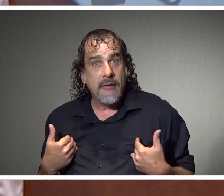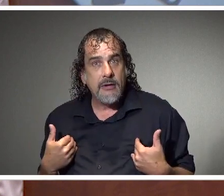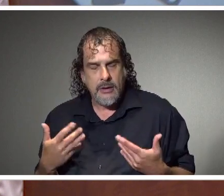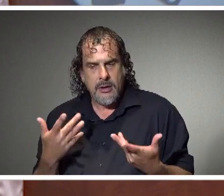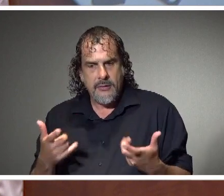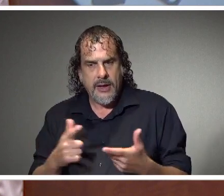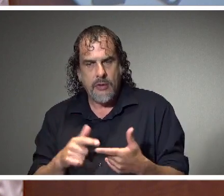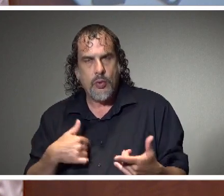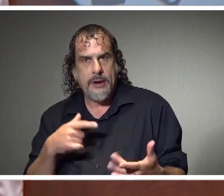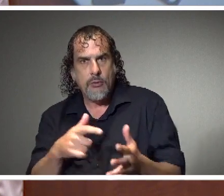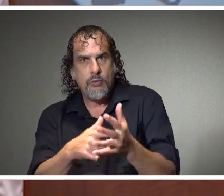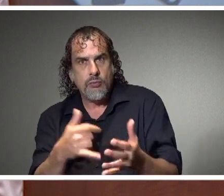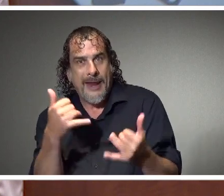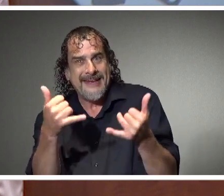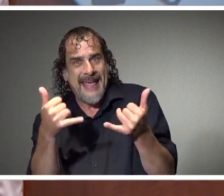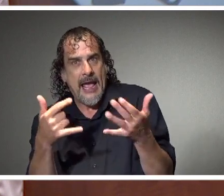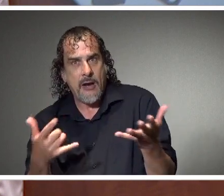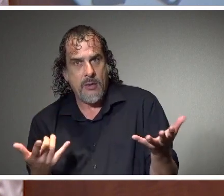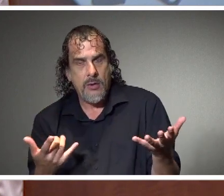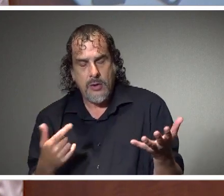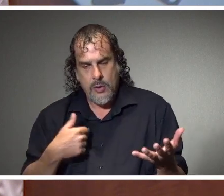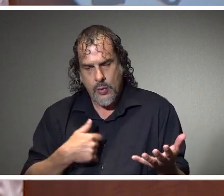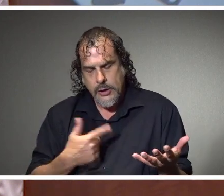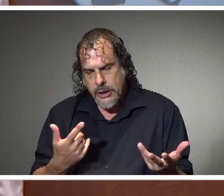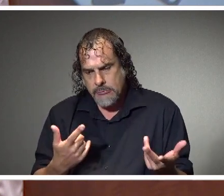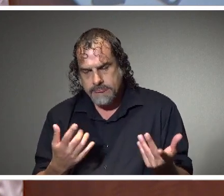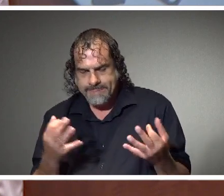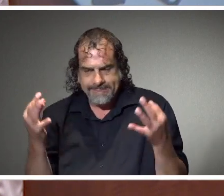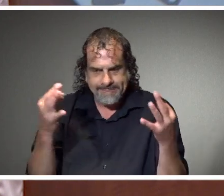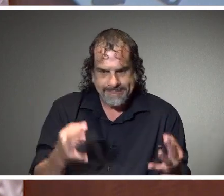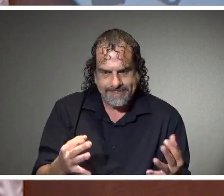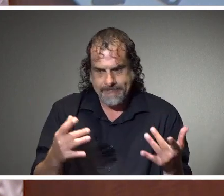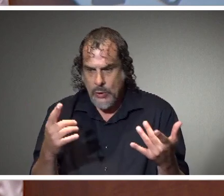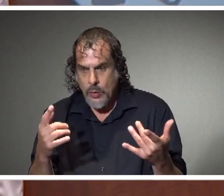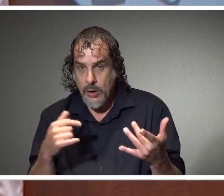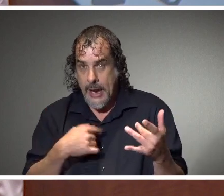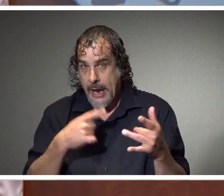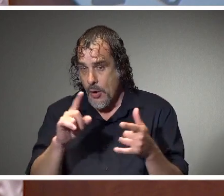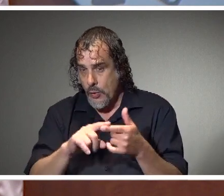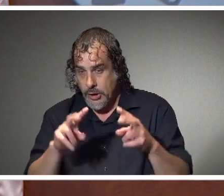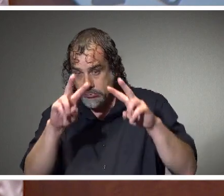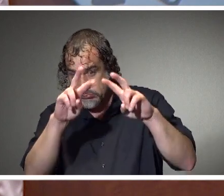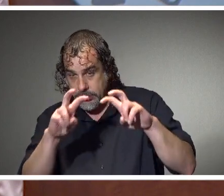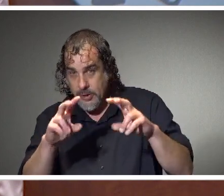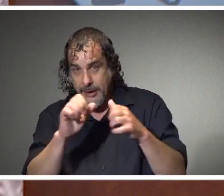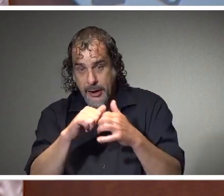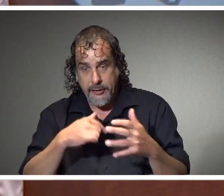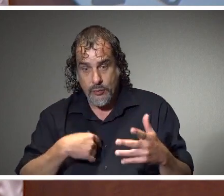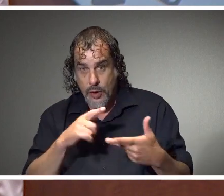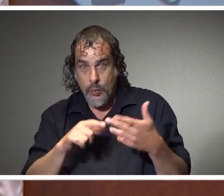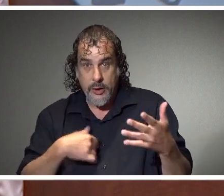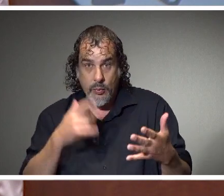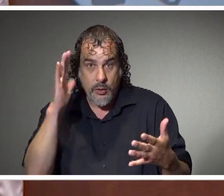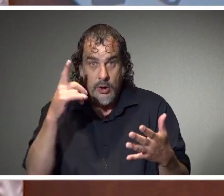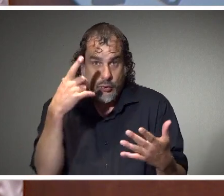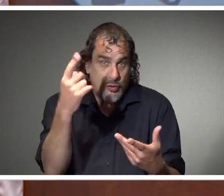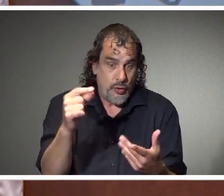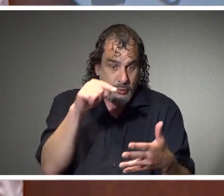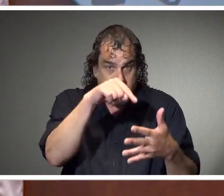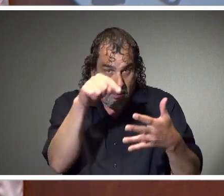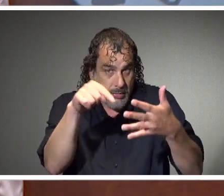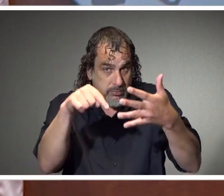demands. We believe that what gets measured gets done, and our plan is to set